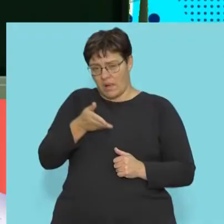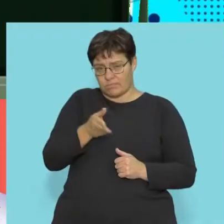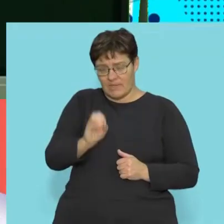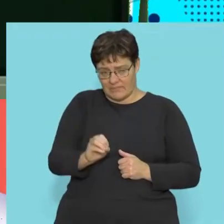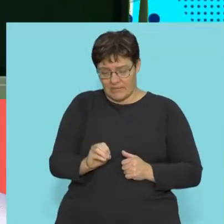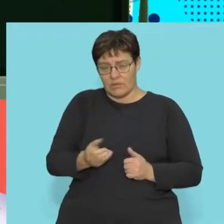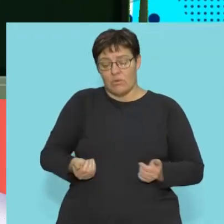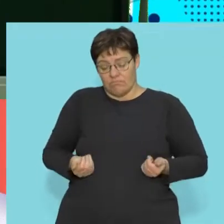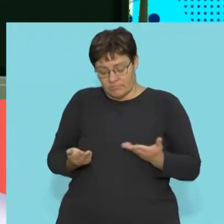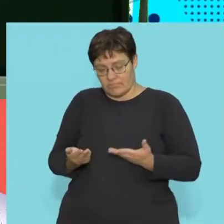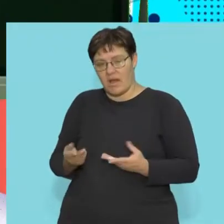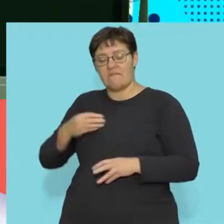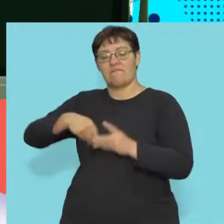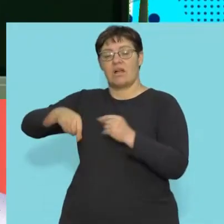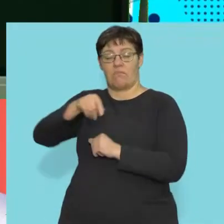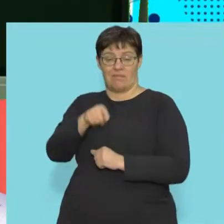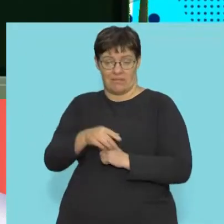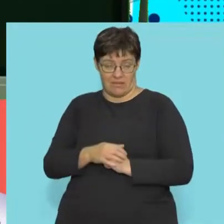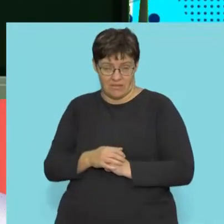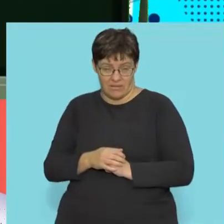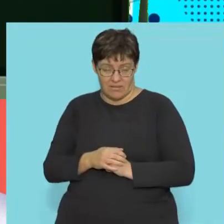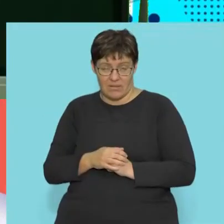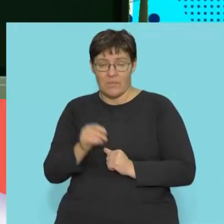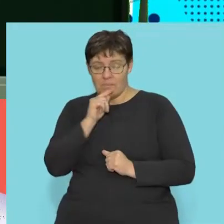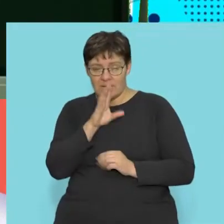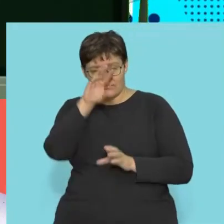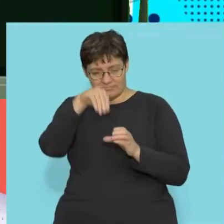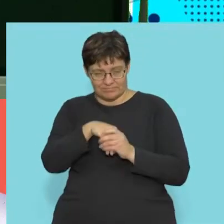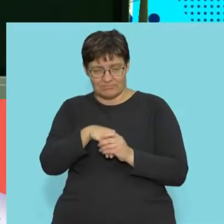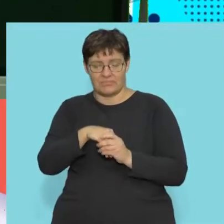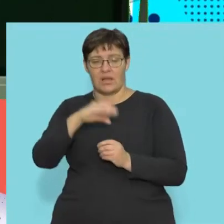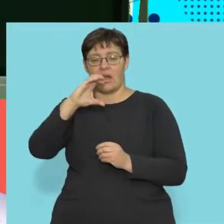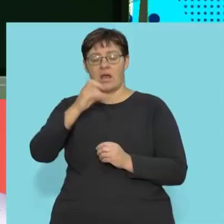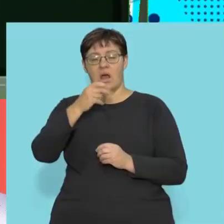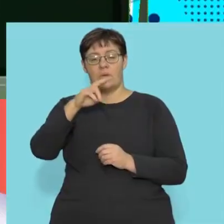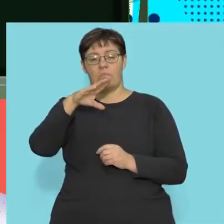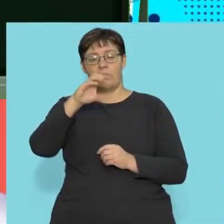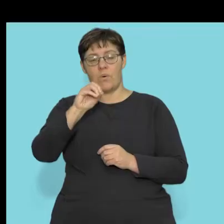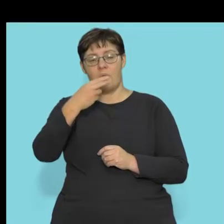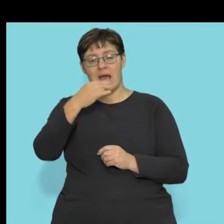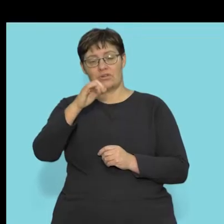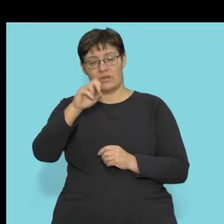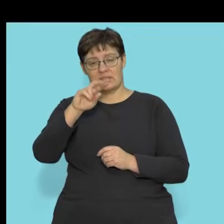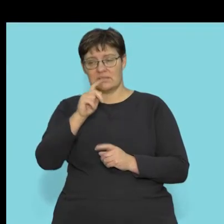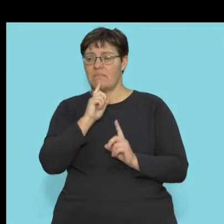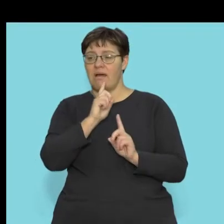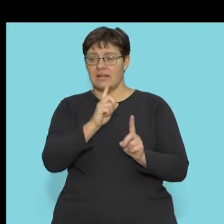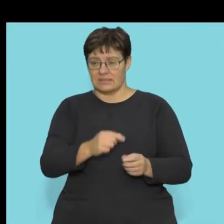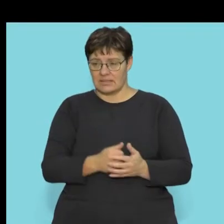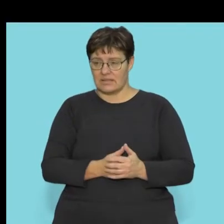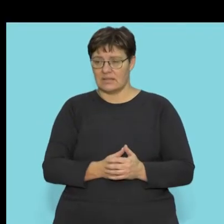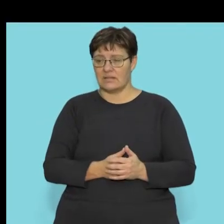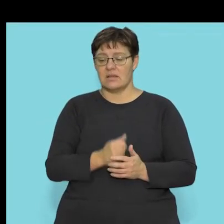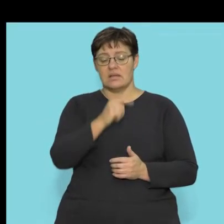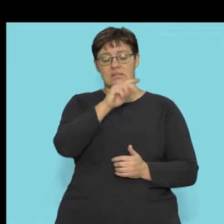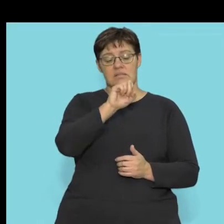glucose. So the glucose is going to be provided by the flour, which again contains carbohydrates. So the answers to these questions